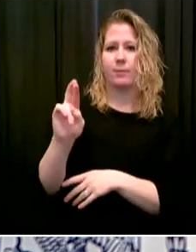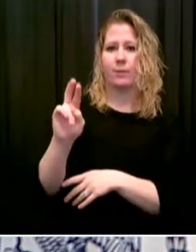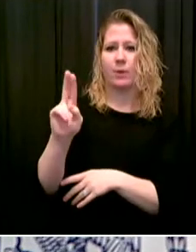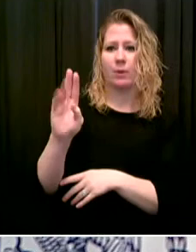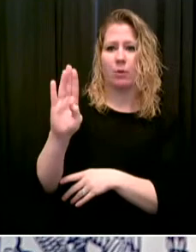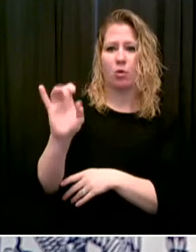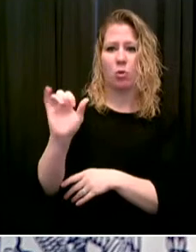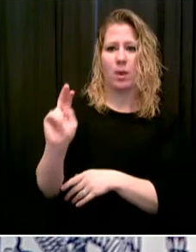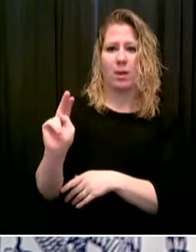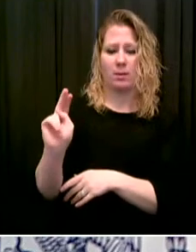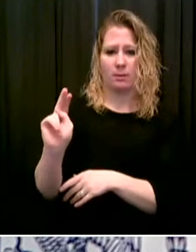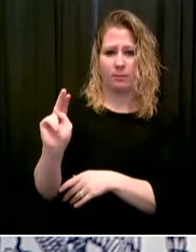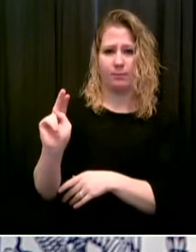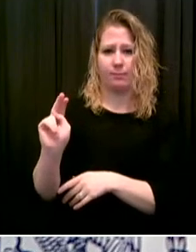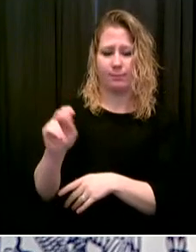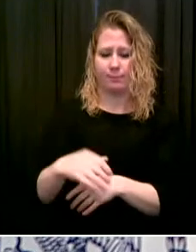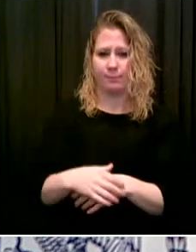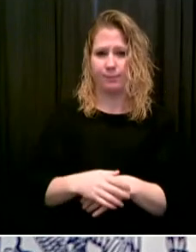Good morning, Mr. Mayor.